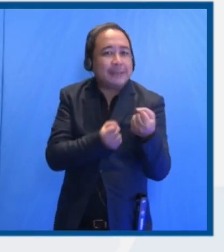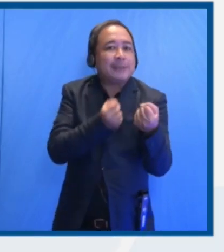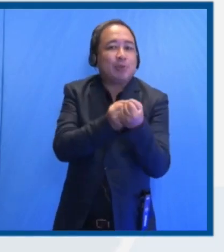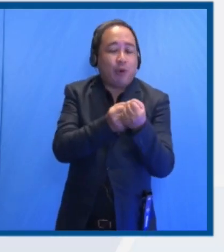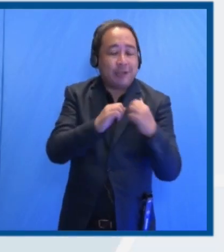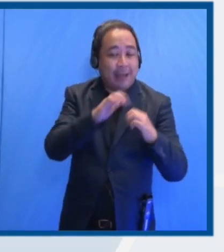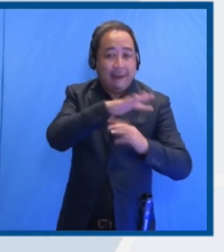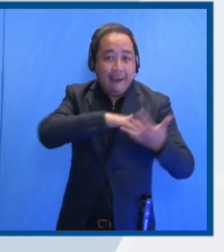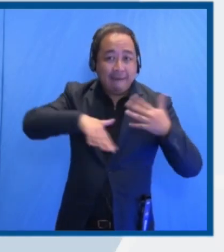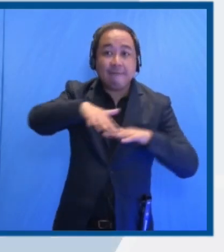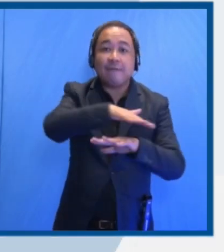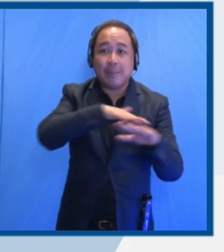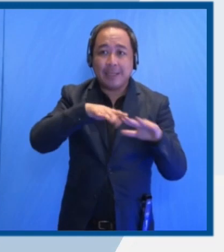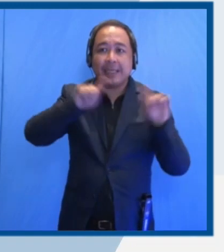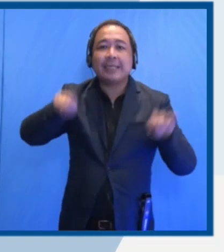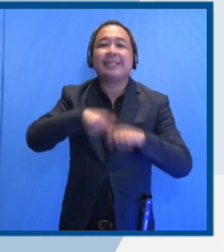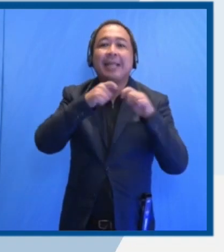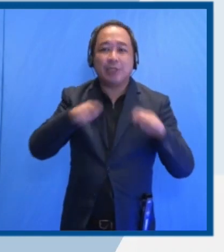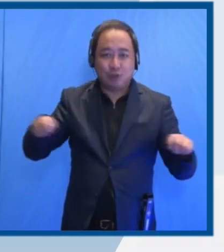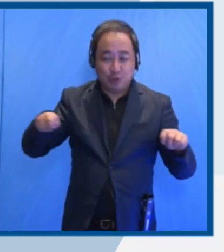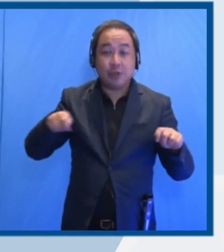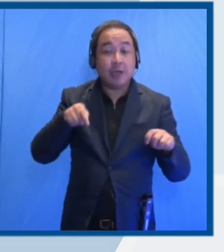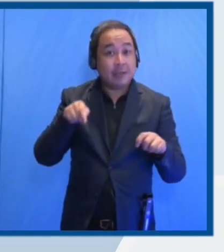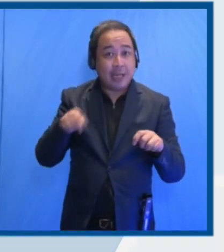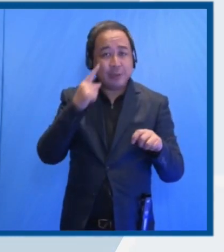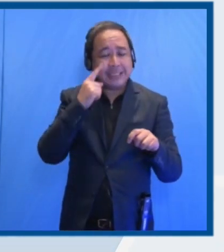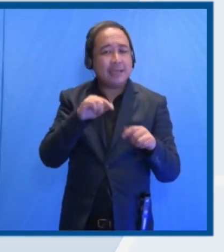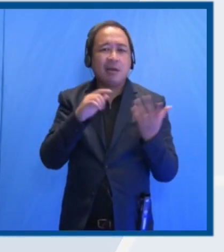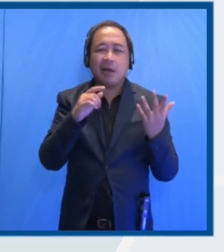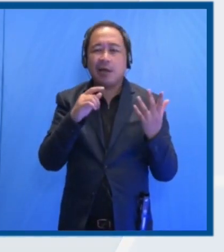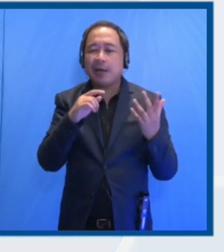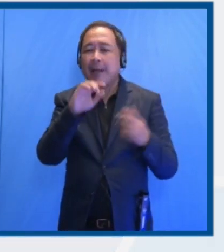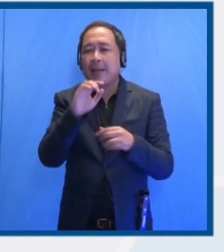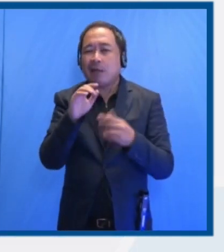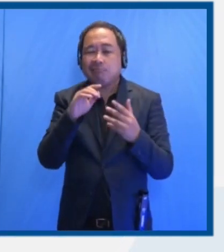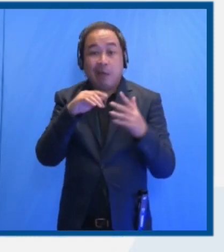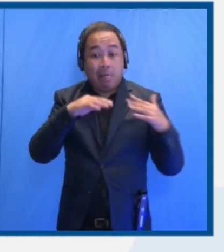risk reduction, which we normally call eco-DRR, and